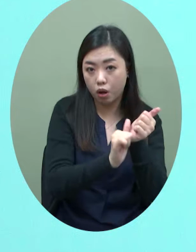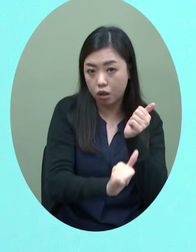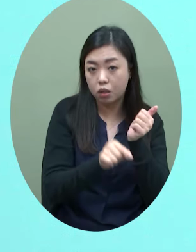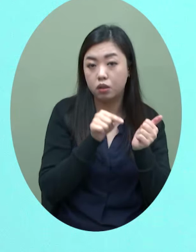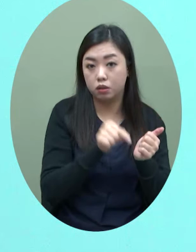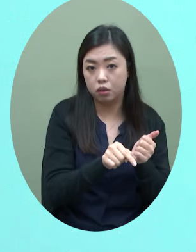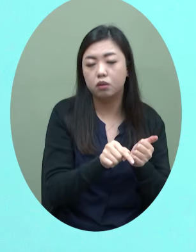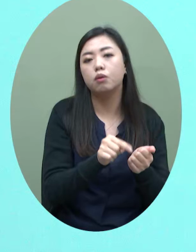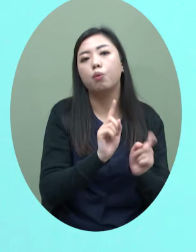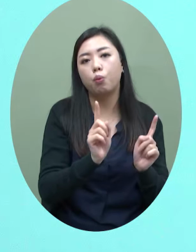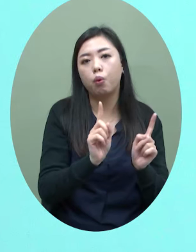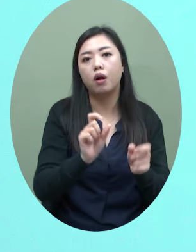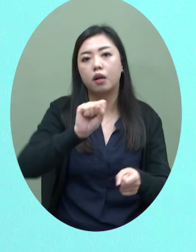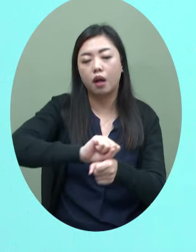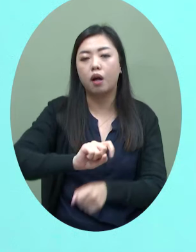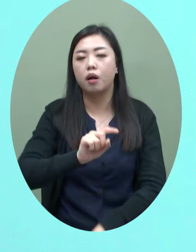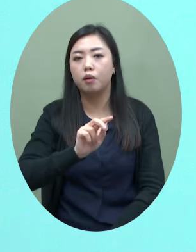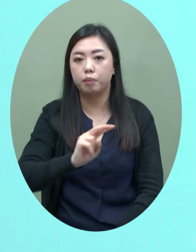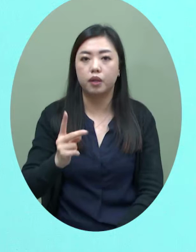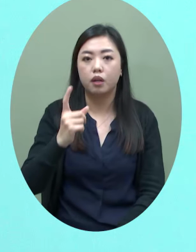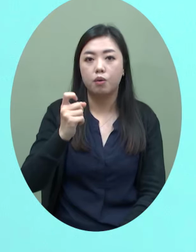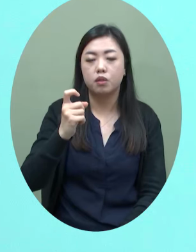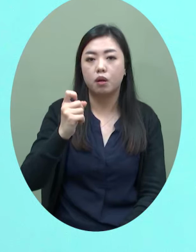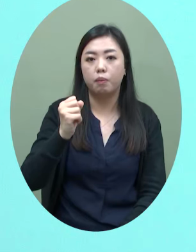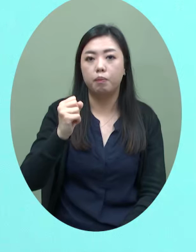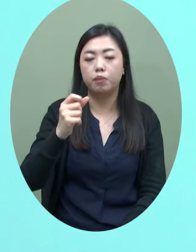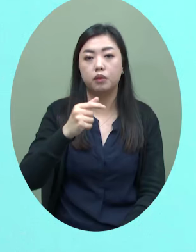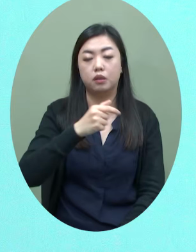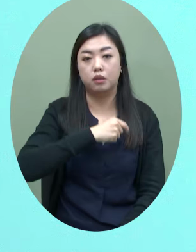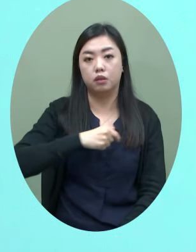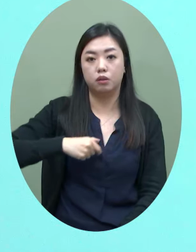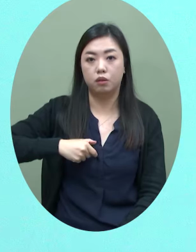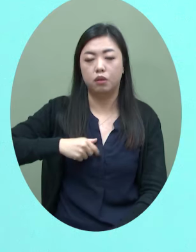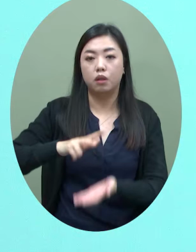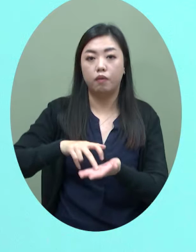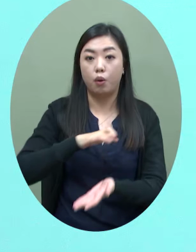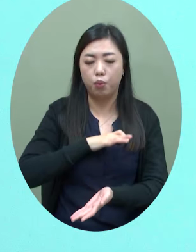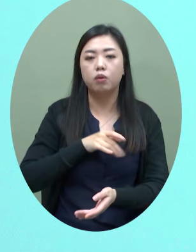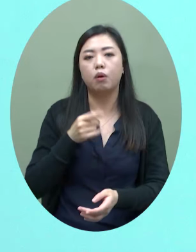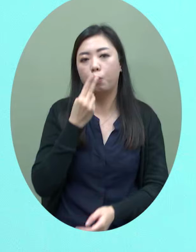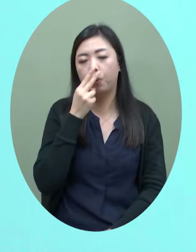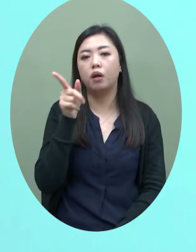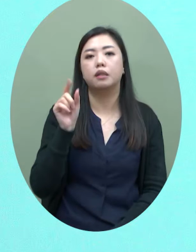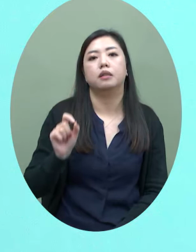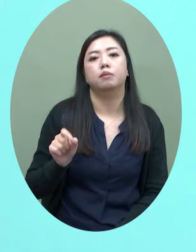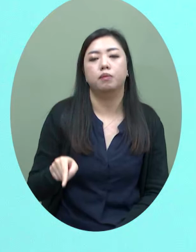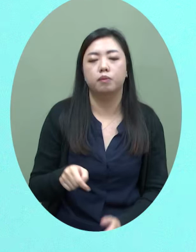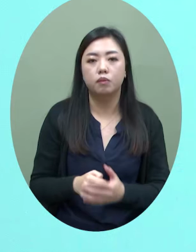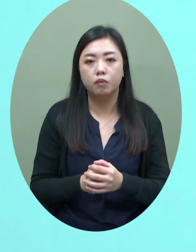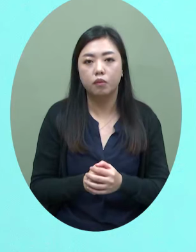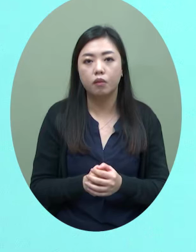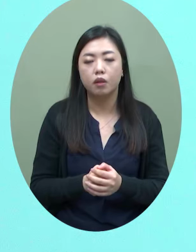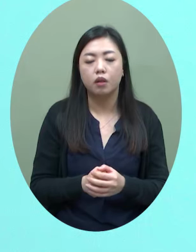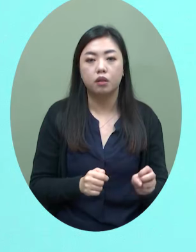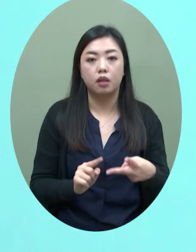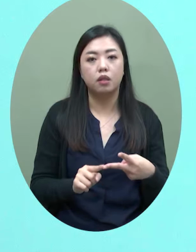principles. Now, the second question, I will give you the same answer because whether it is the Honorable Tam Yu Zong or the